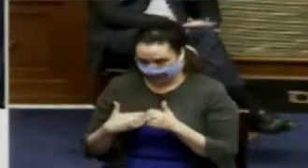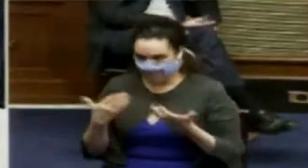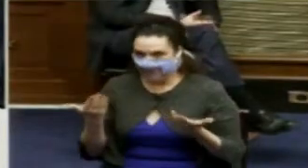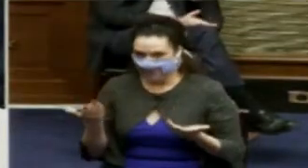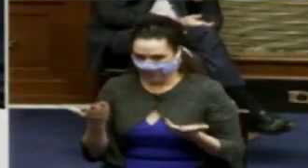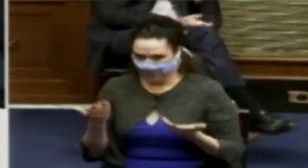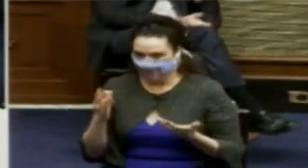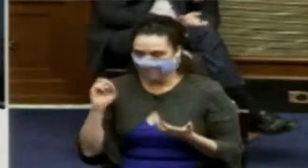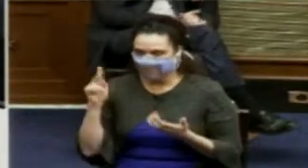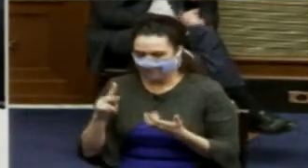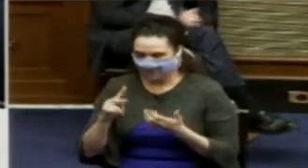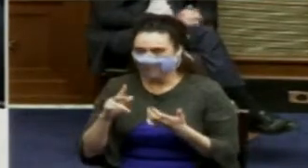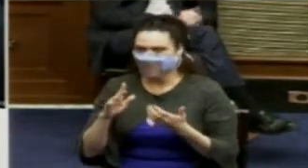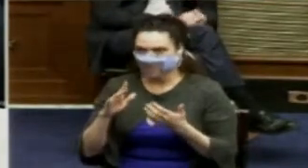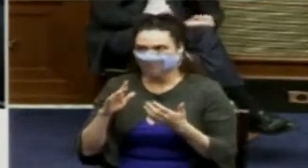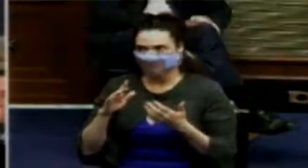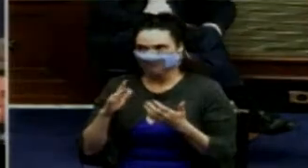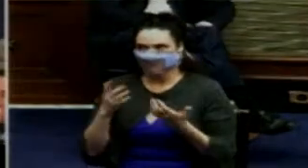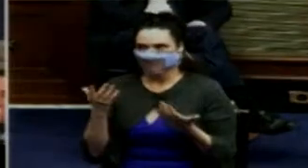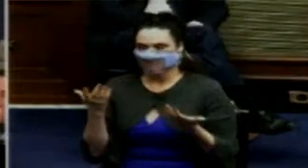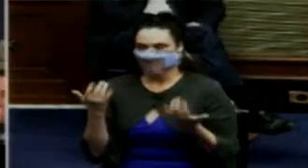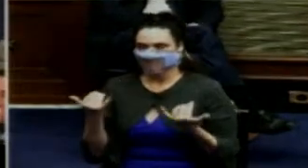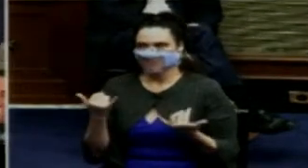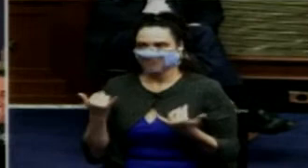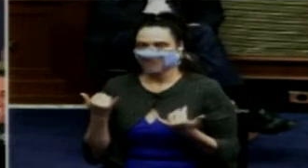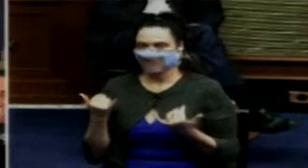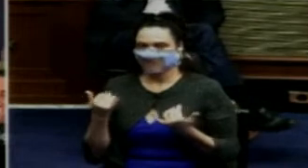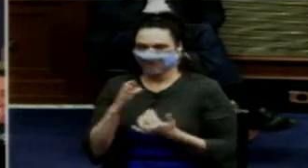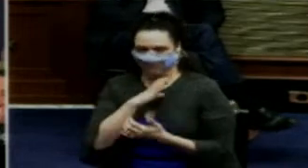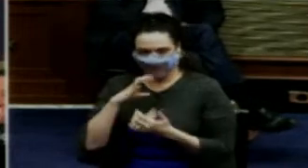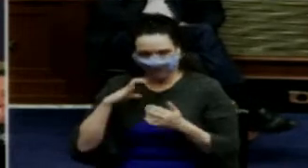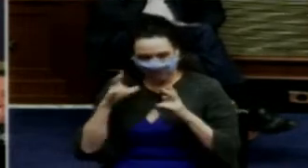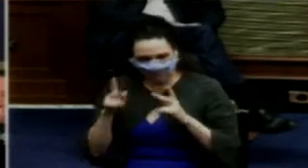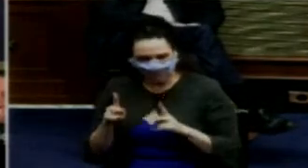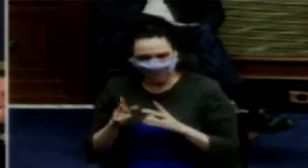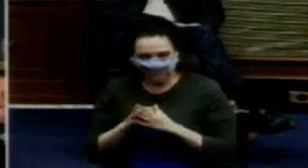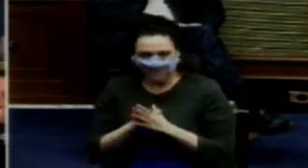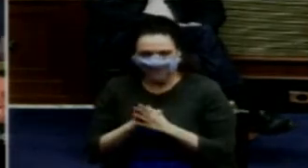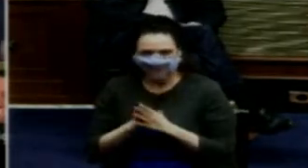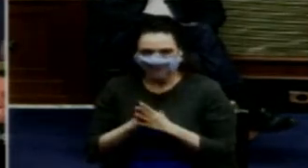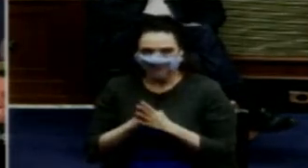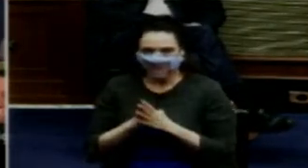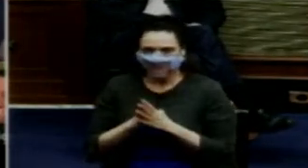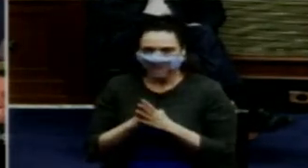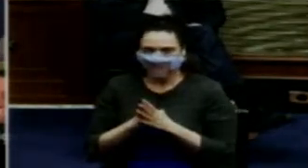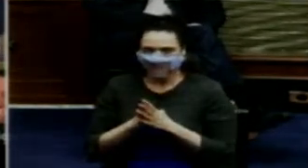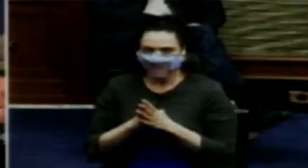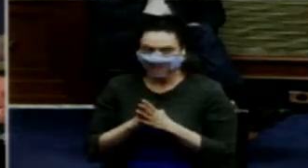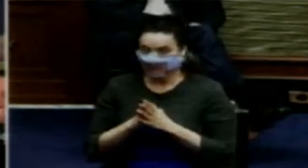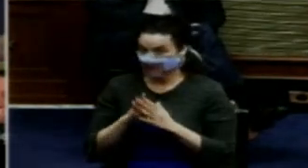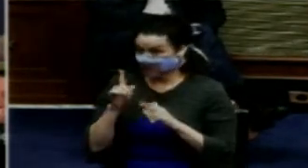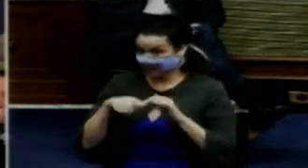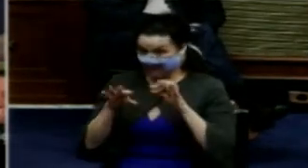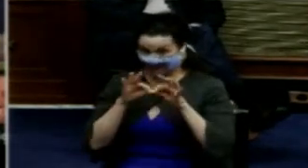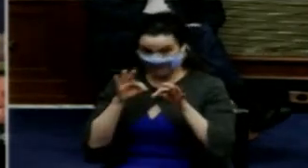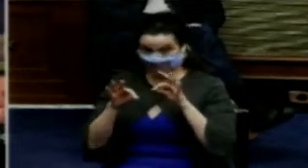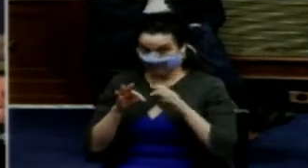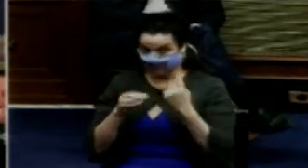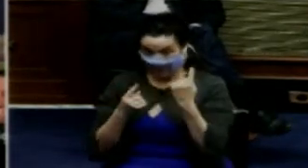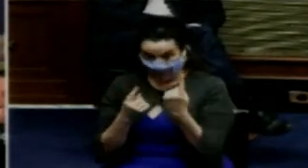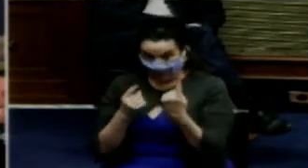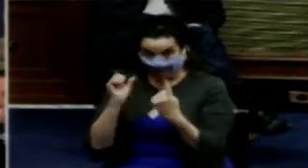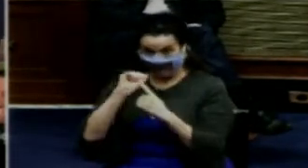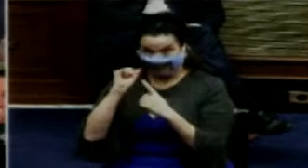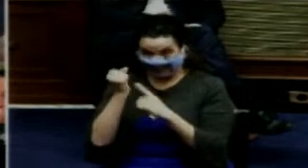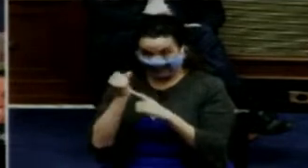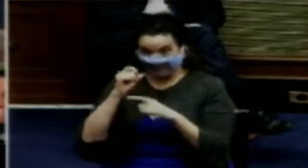on the line, Congressman. Okay, well, so you can't cite to us a single case where the court has